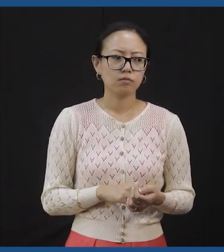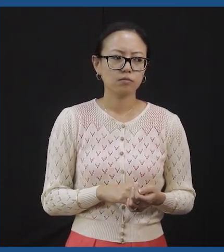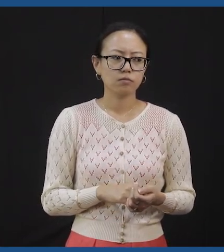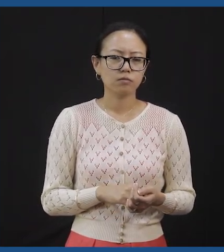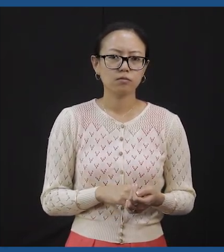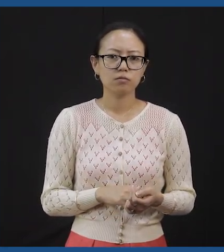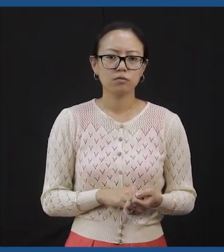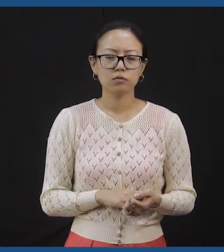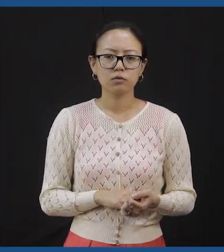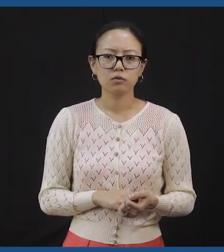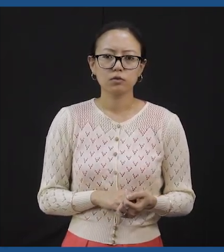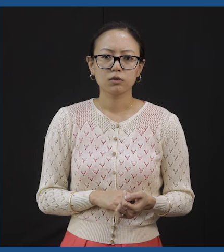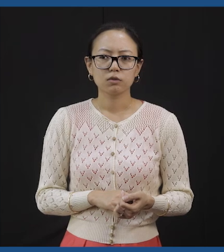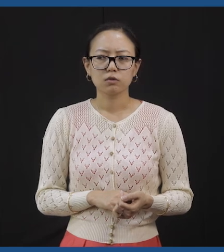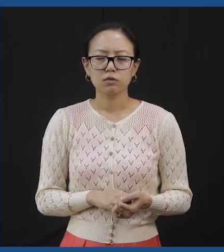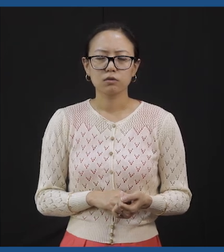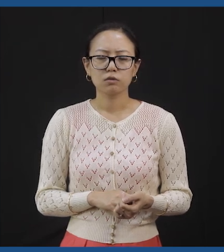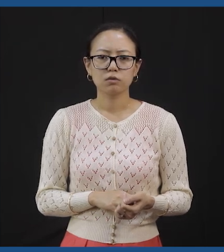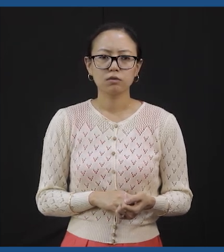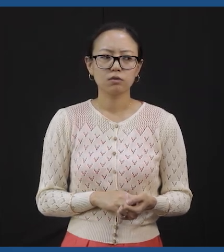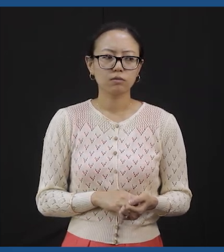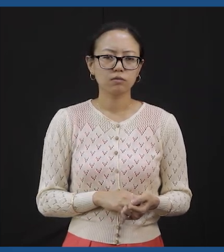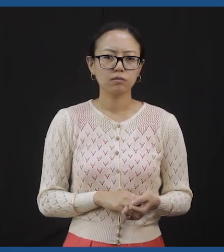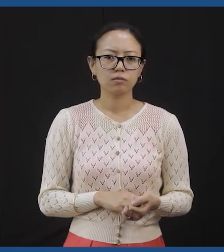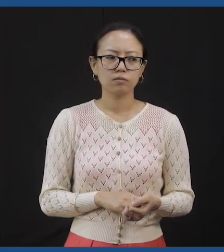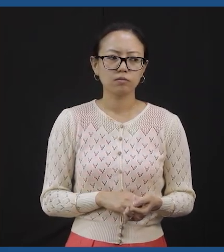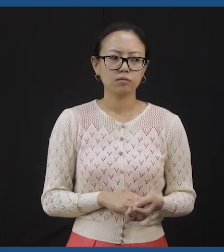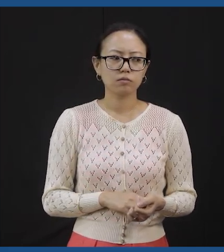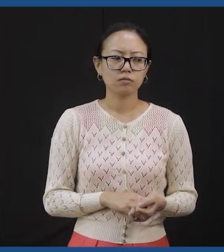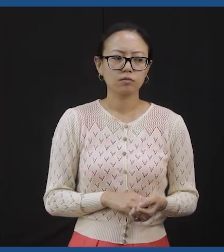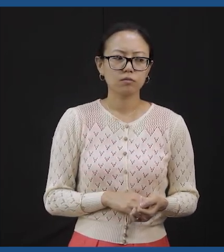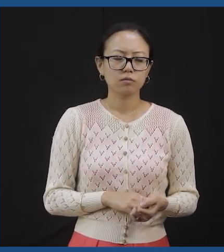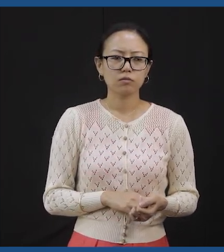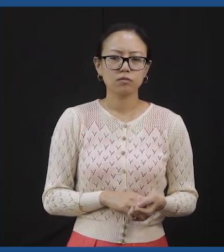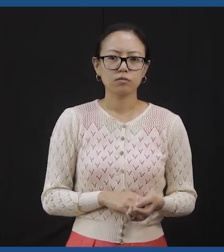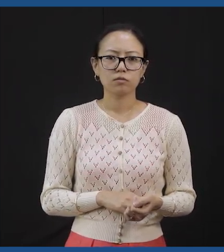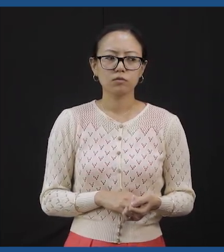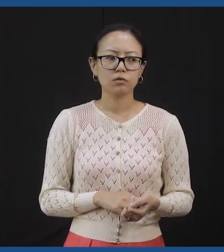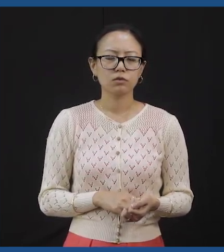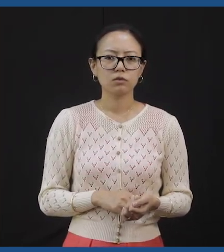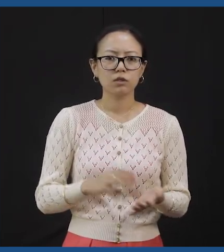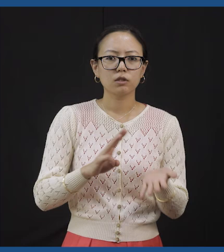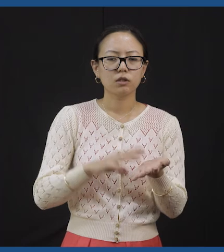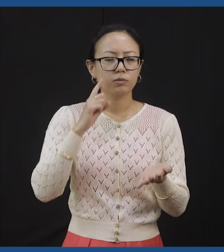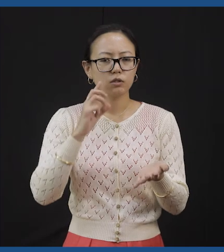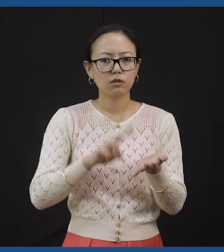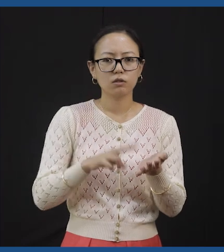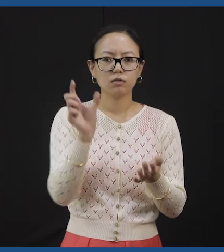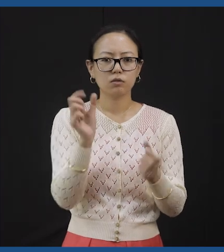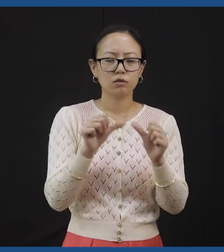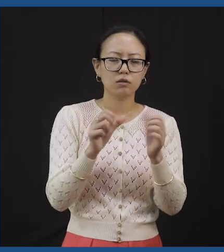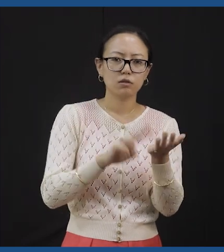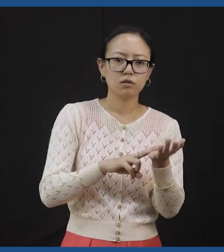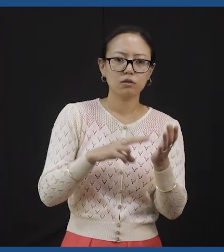minuend, then your answer is correct. So here, minuend minus subtrahend. That is 4